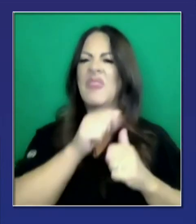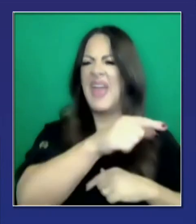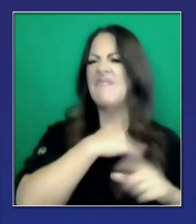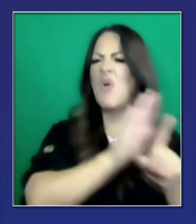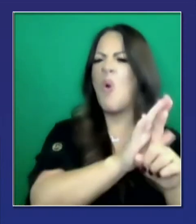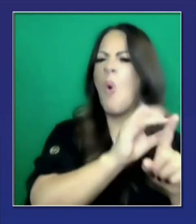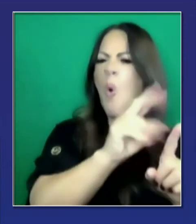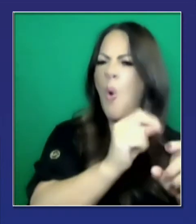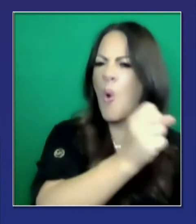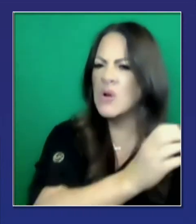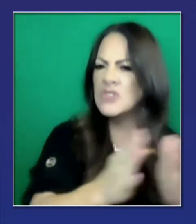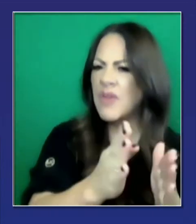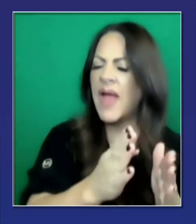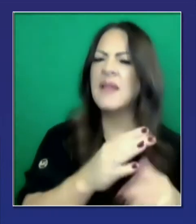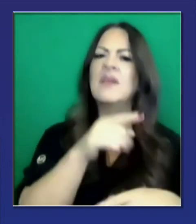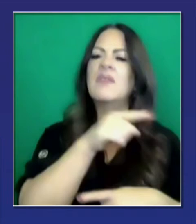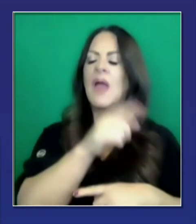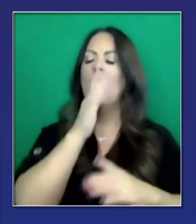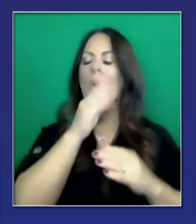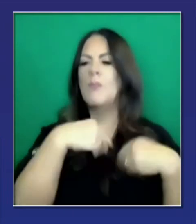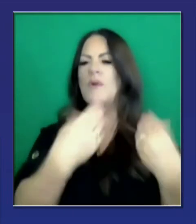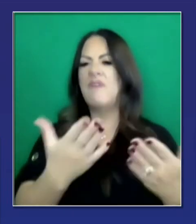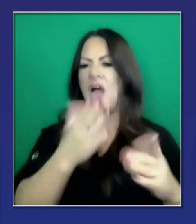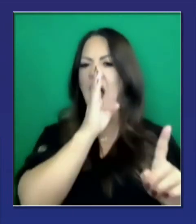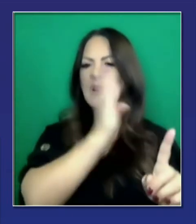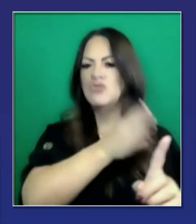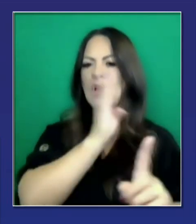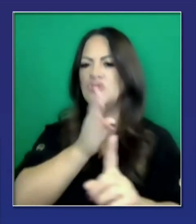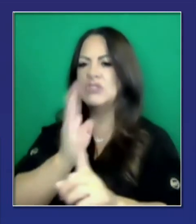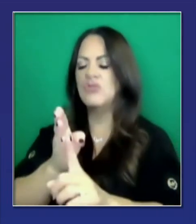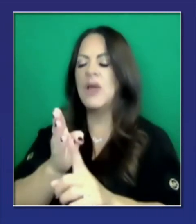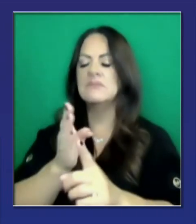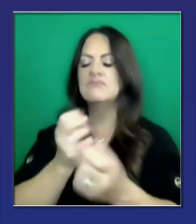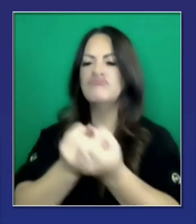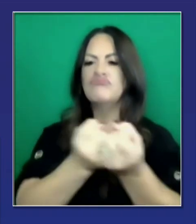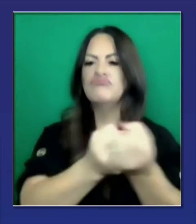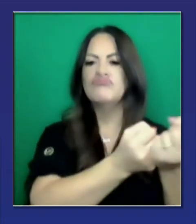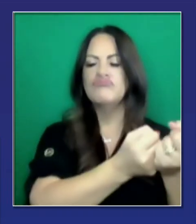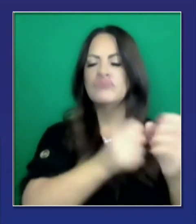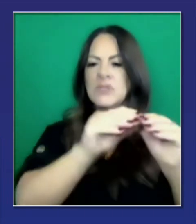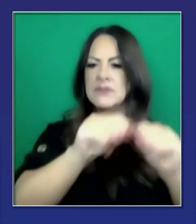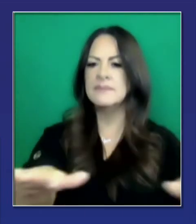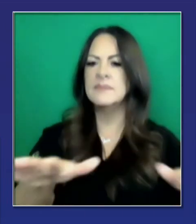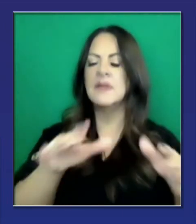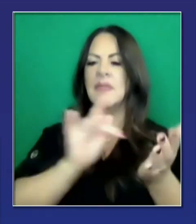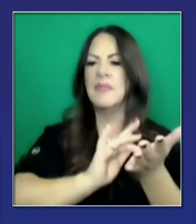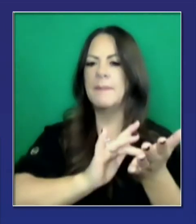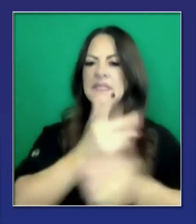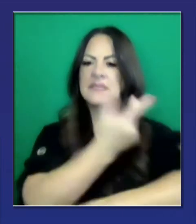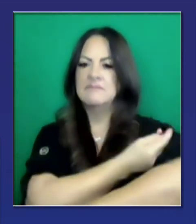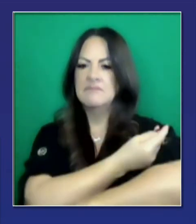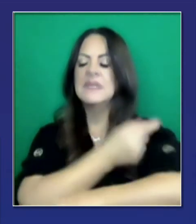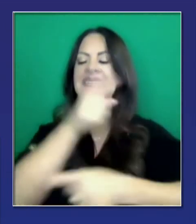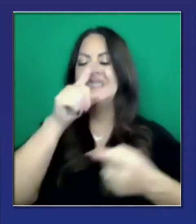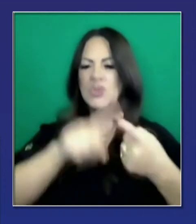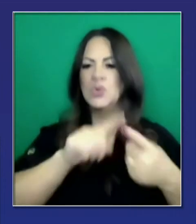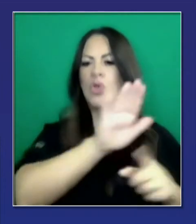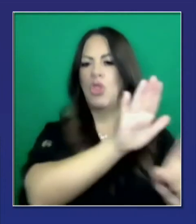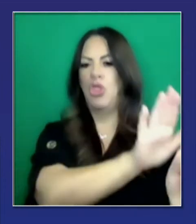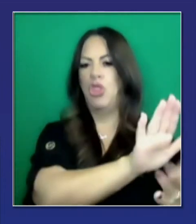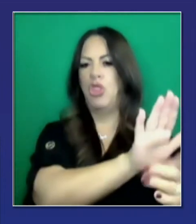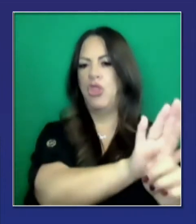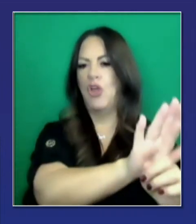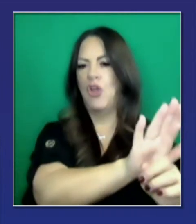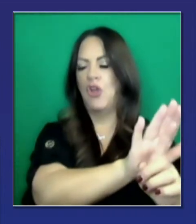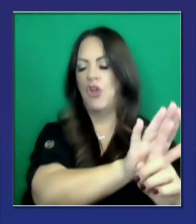pharmacies. They're doing their direct allocation, staffing, support, and distribution of the vaccine into their skilled nursing facilities. So this is